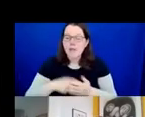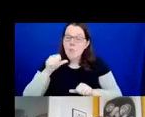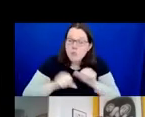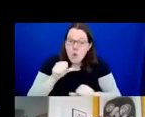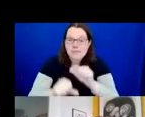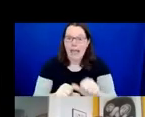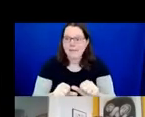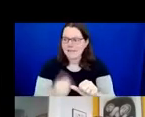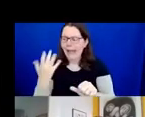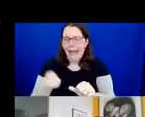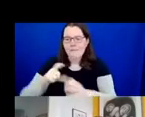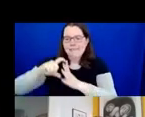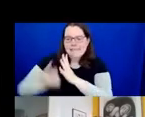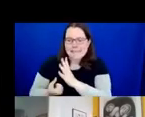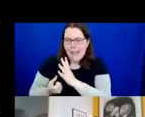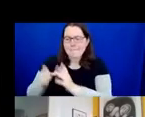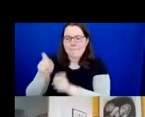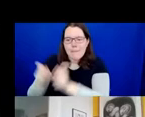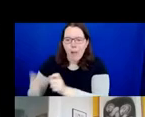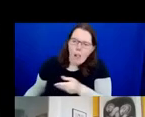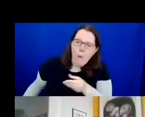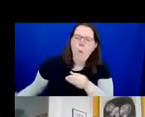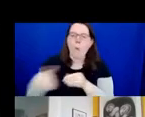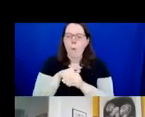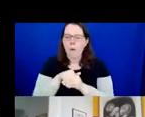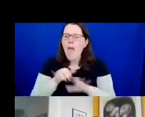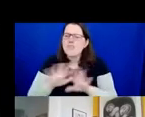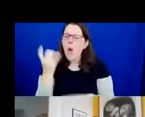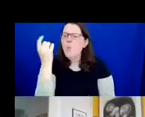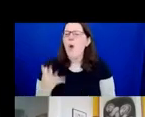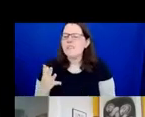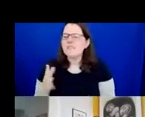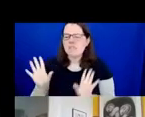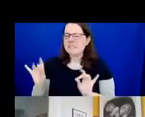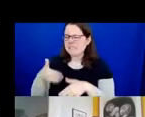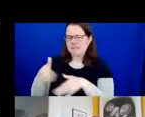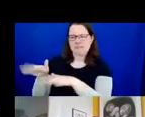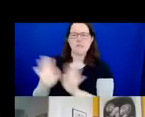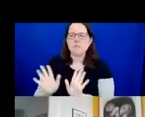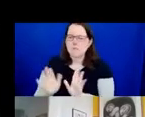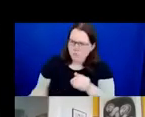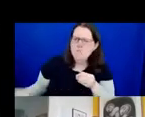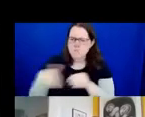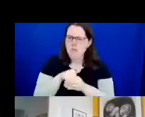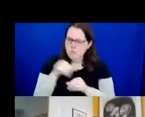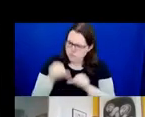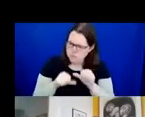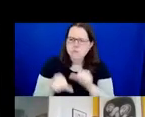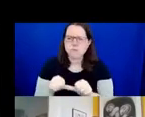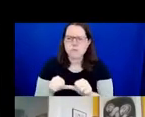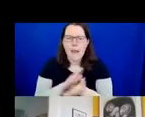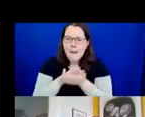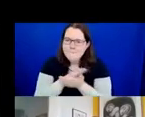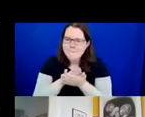one-off consultation, but this sustained process of dialogue and exchange through which new ambitions, new commitments